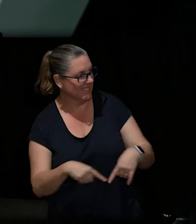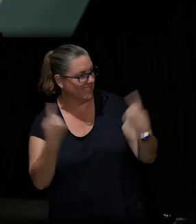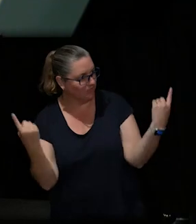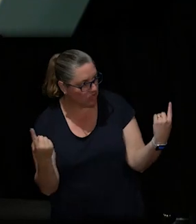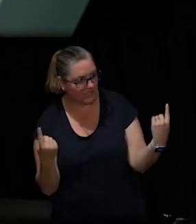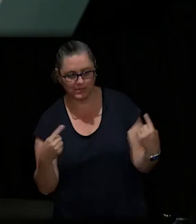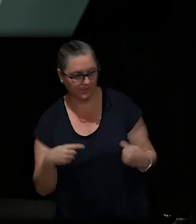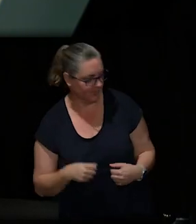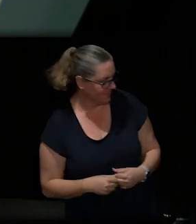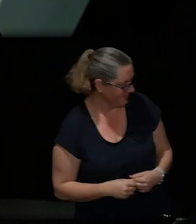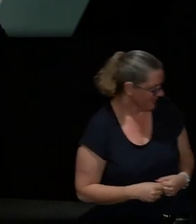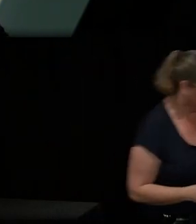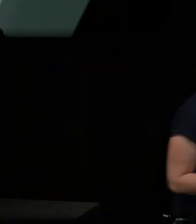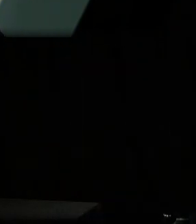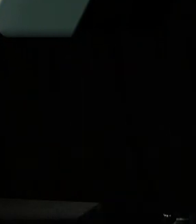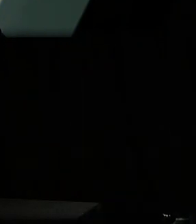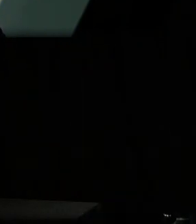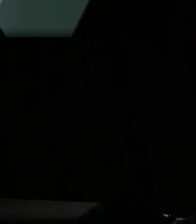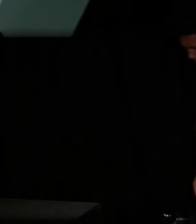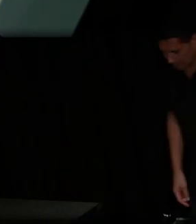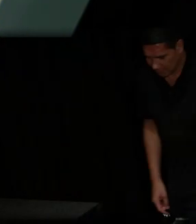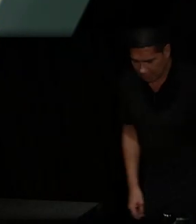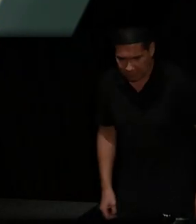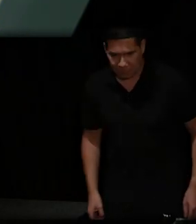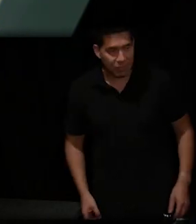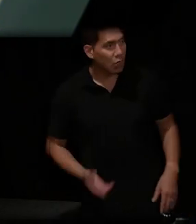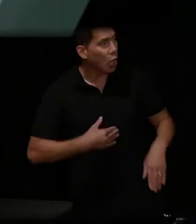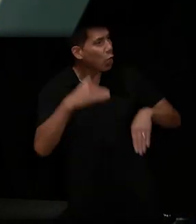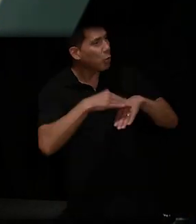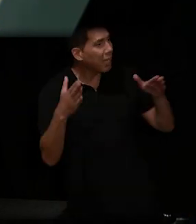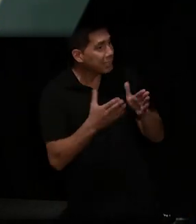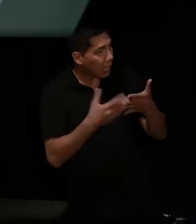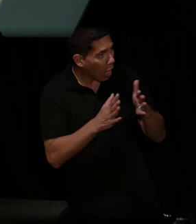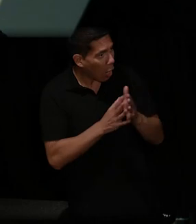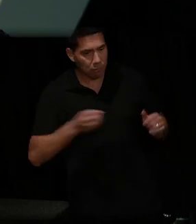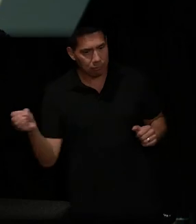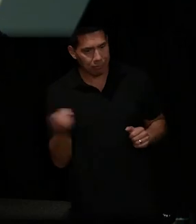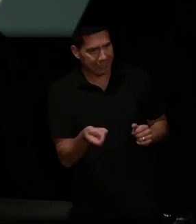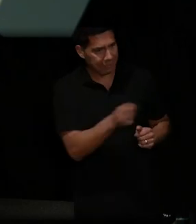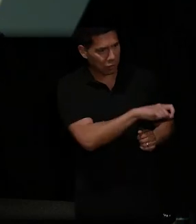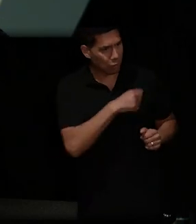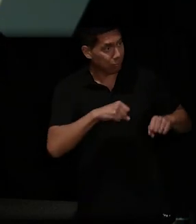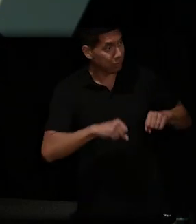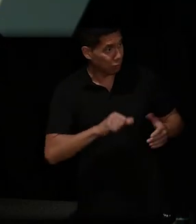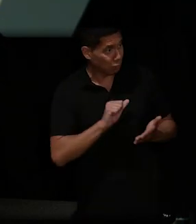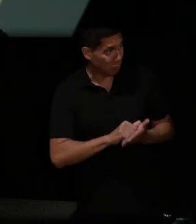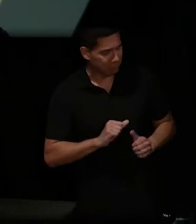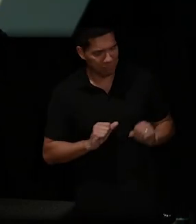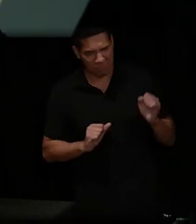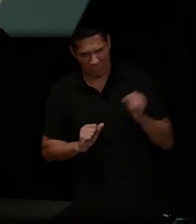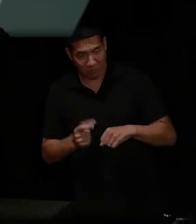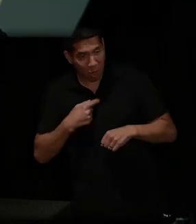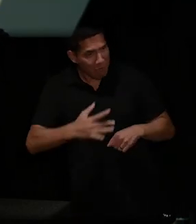president, right, to yes. keep out of trouble. Yes. It's astonishing there's only one. I mean, I would have thought, like, the Victorian government would have